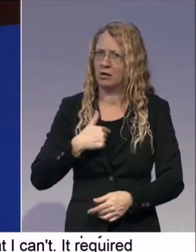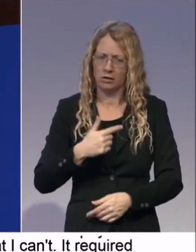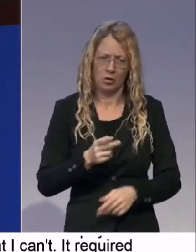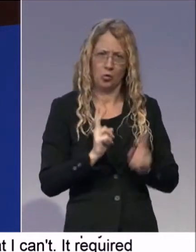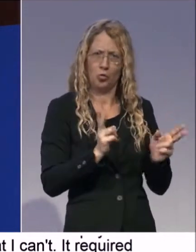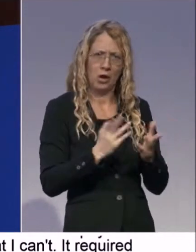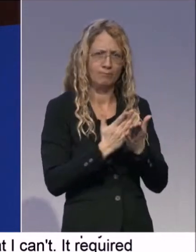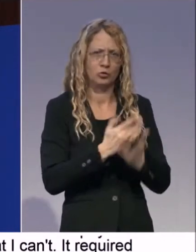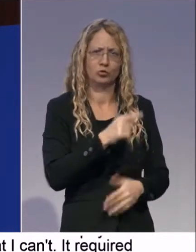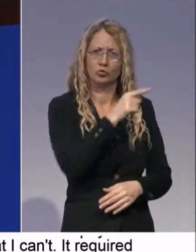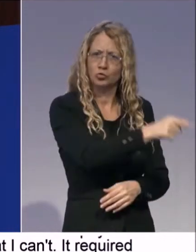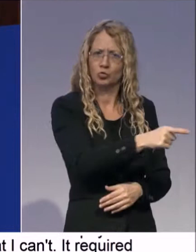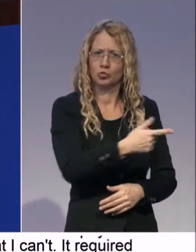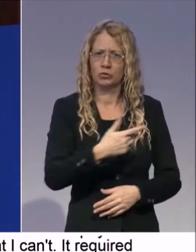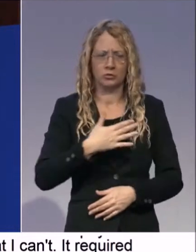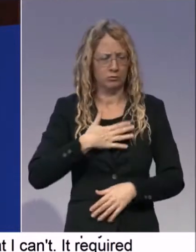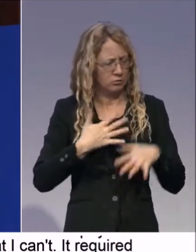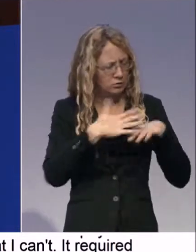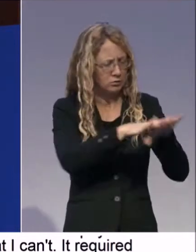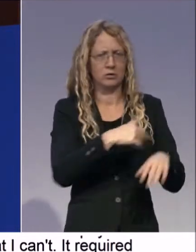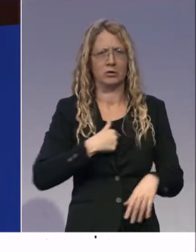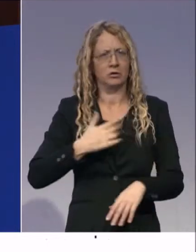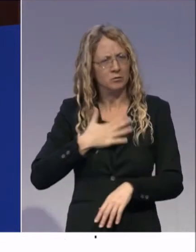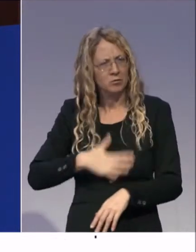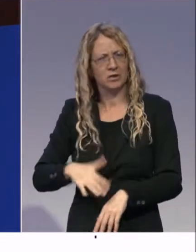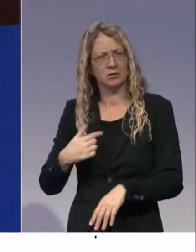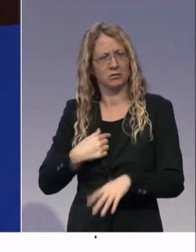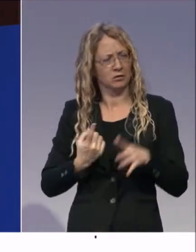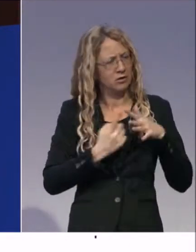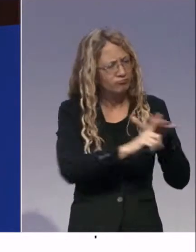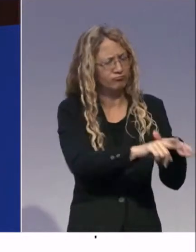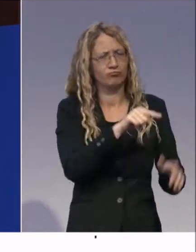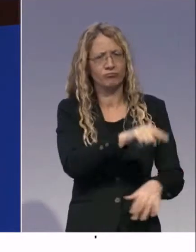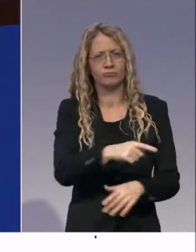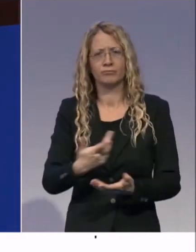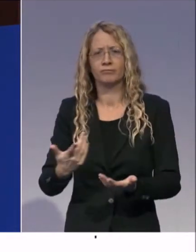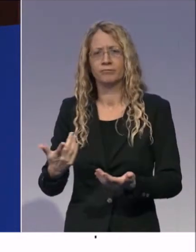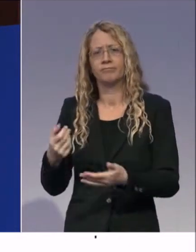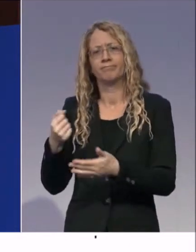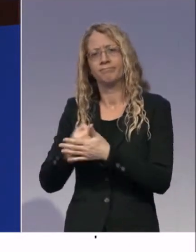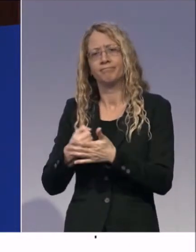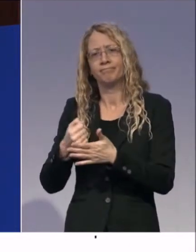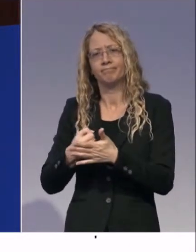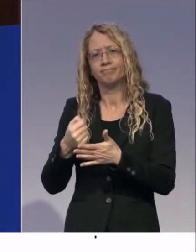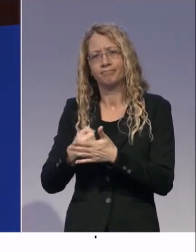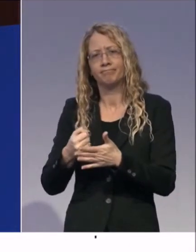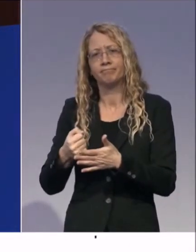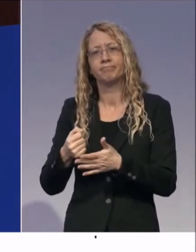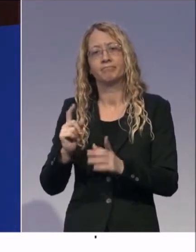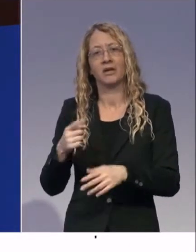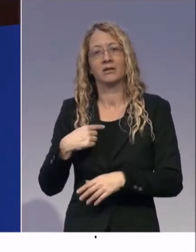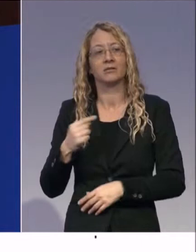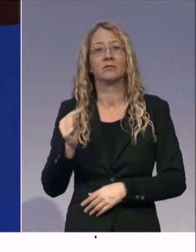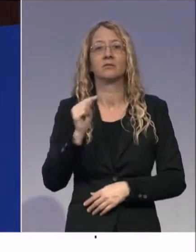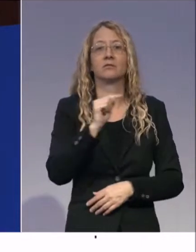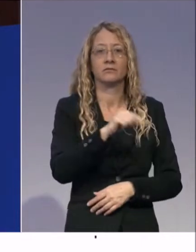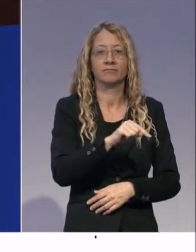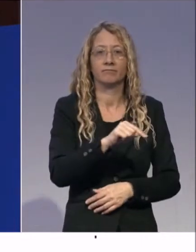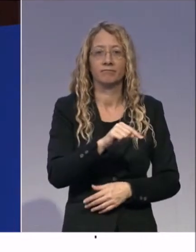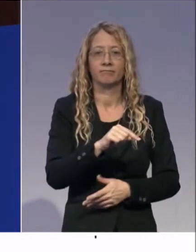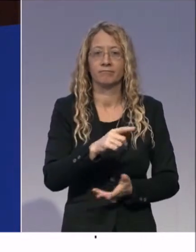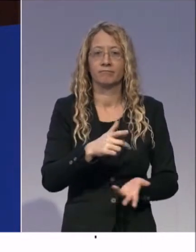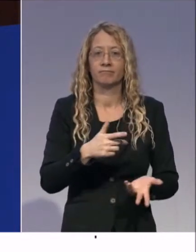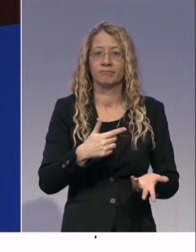After I was a success in inclusion, sorry, I'm not modest,